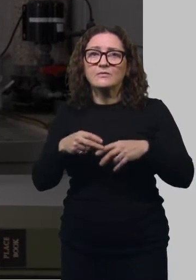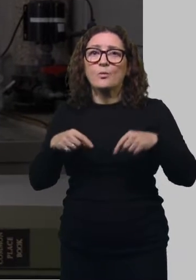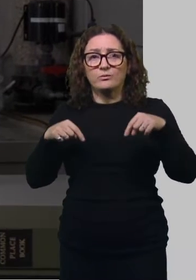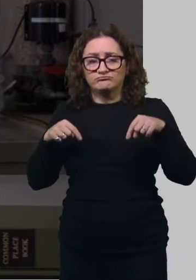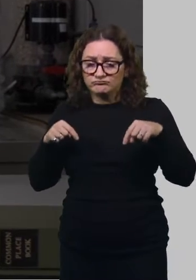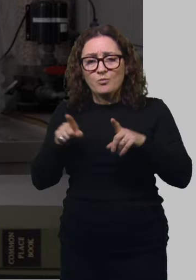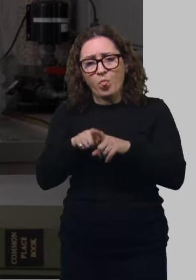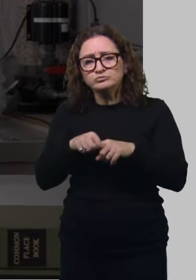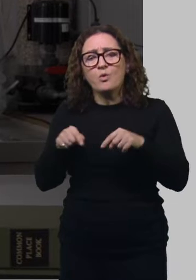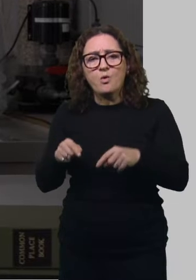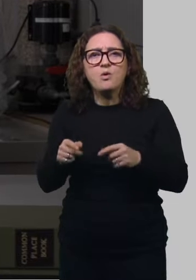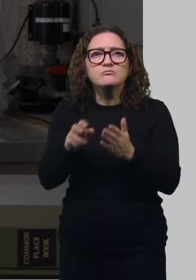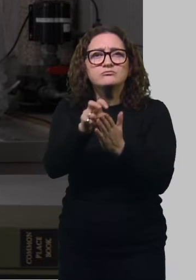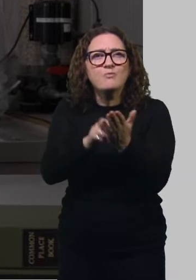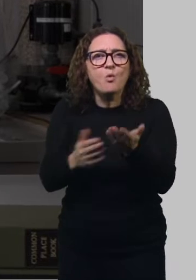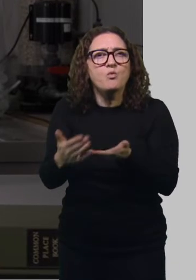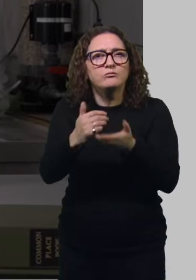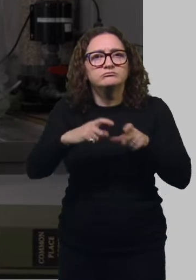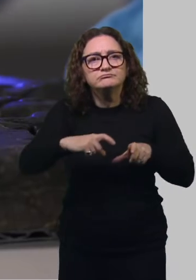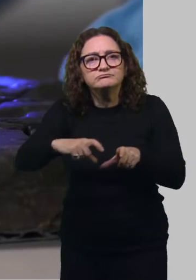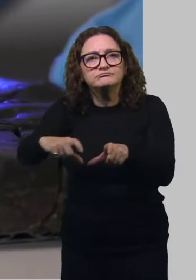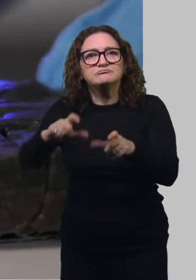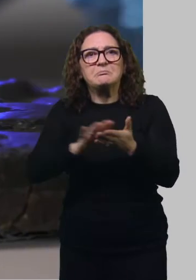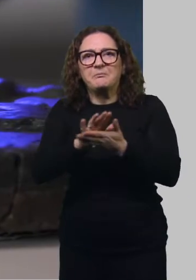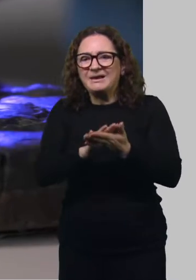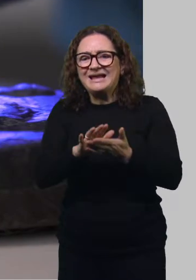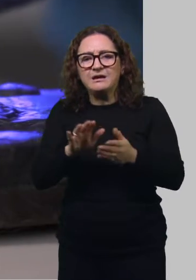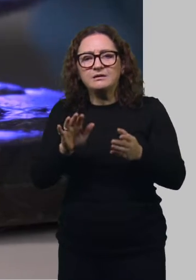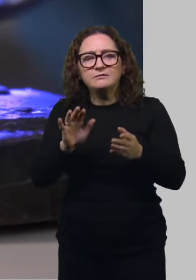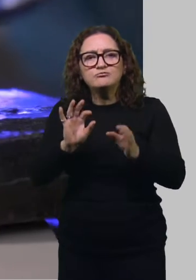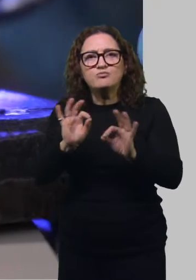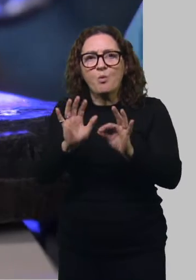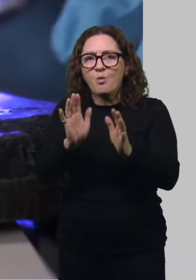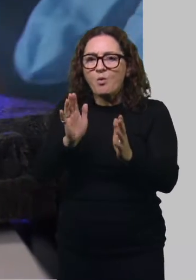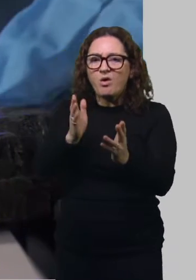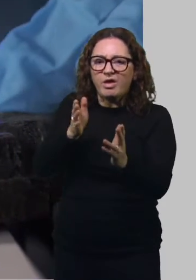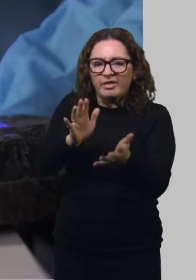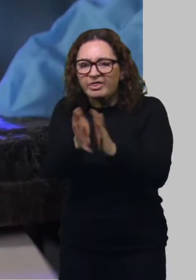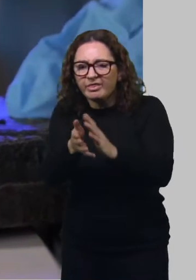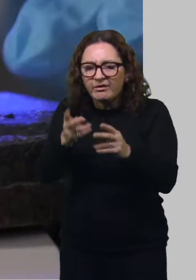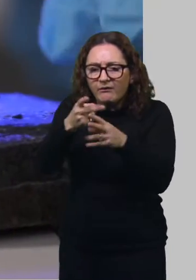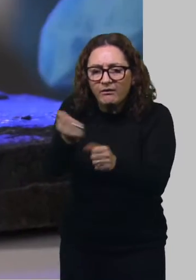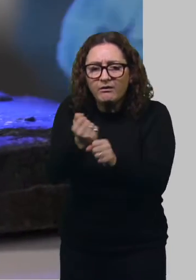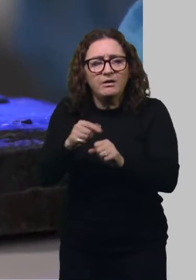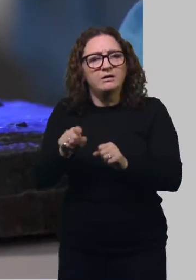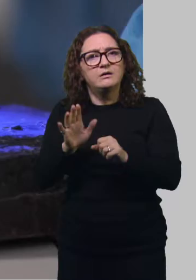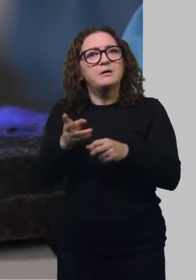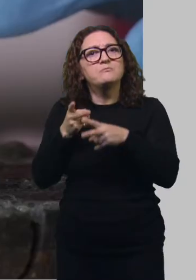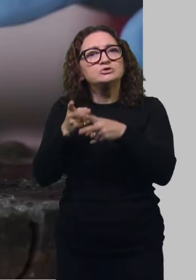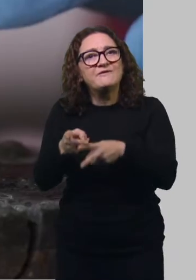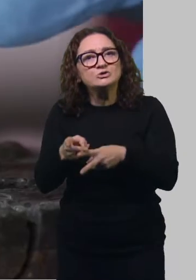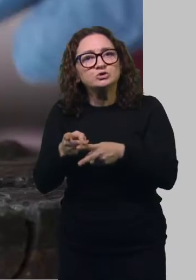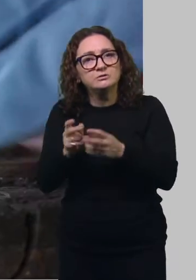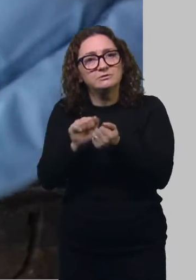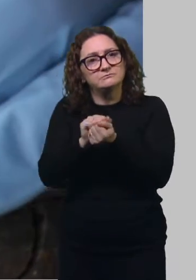item is called preservation. This minimizes the deterioration of records and prevents the loss of valuable information.